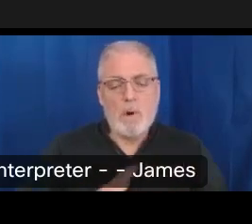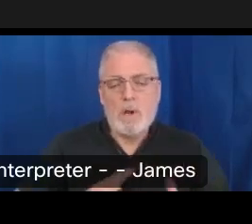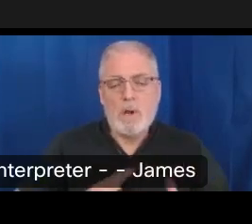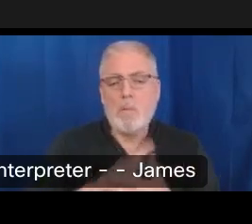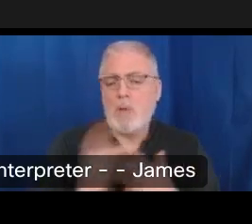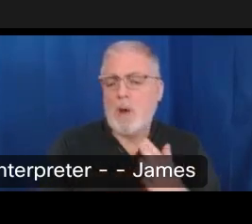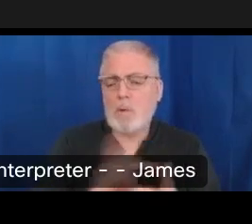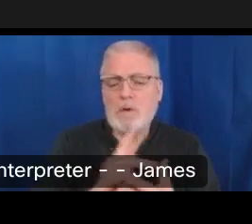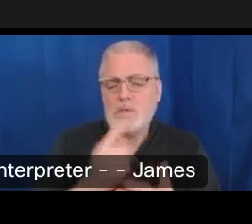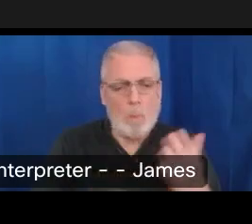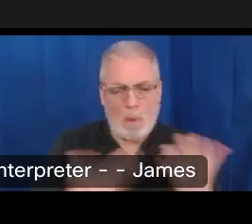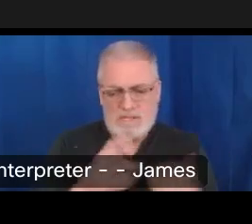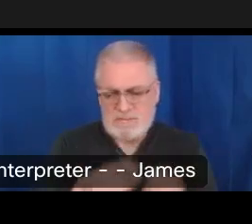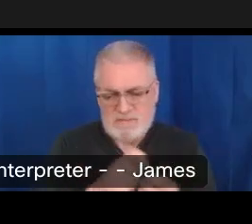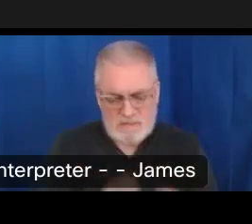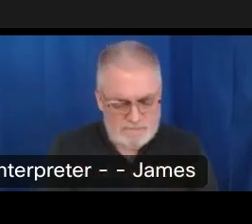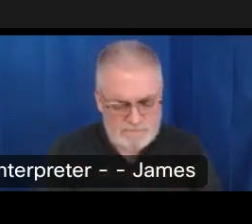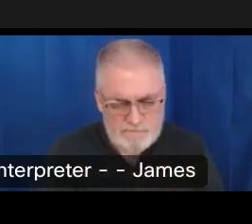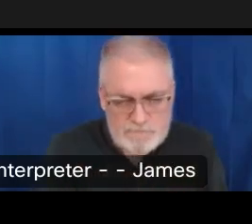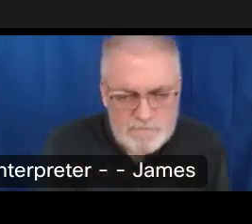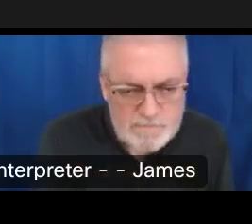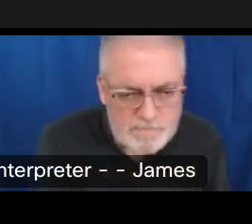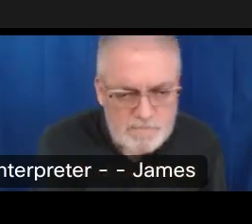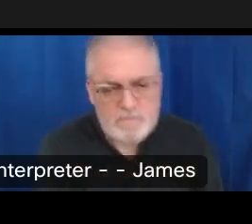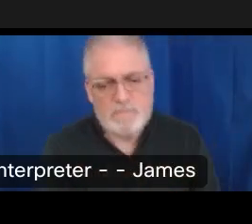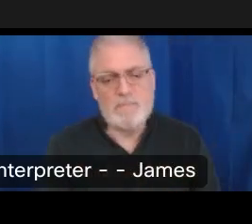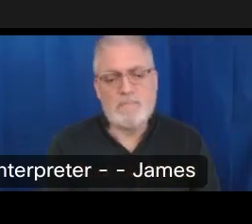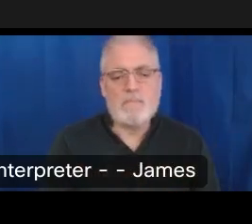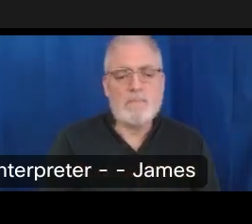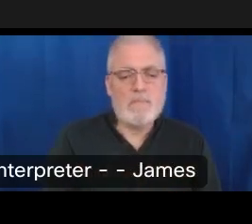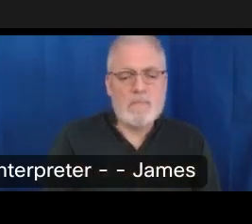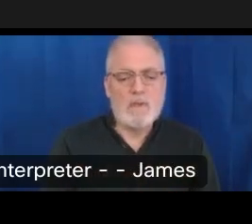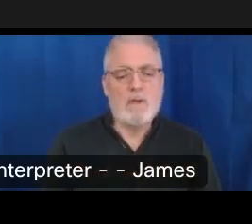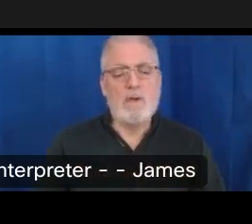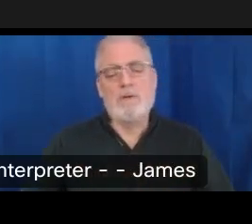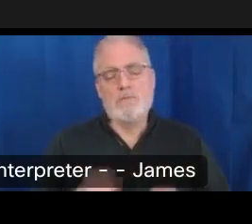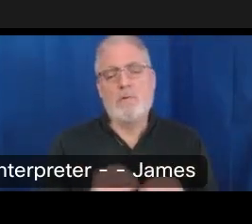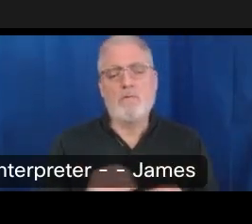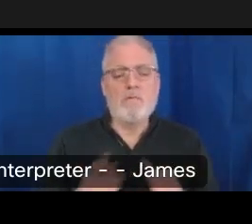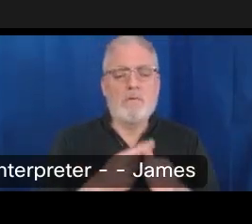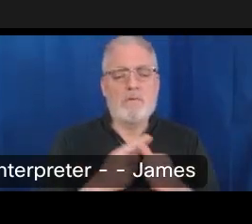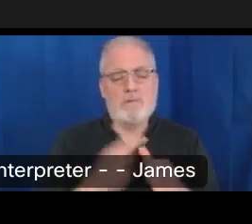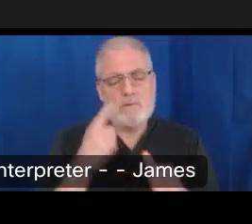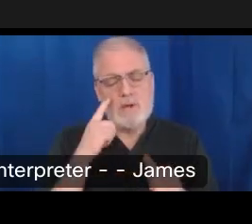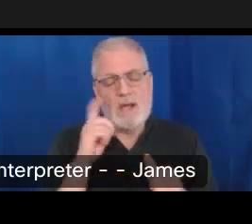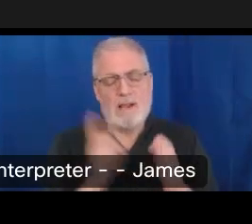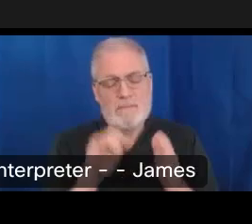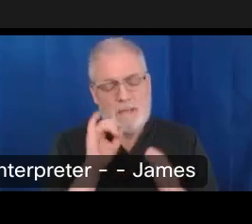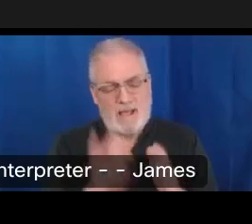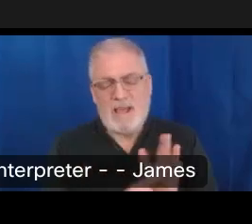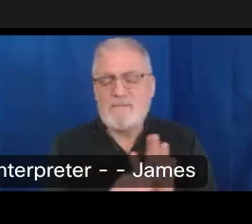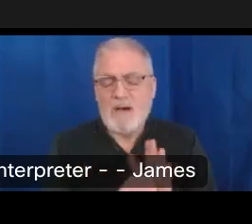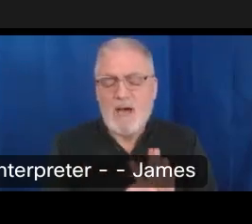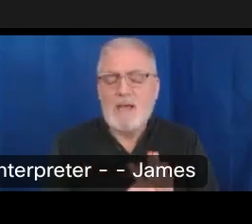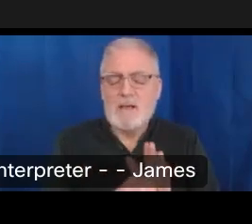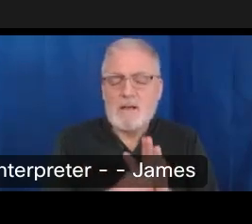started with what we would call a priority setting exercise where we identified a set of priorities. And we did that through a survey